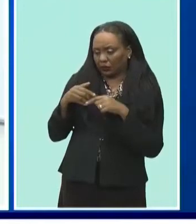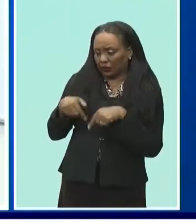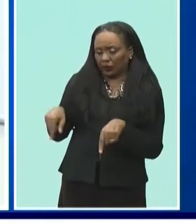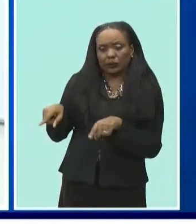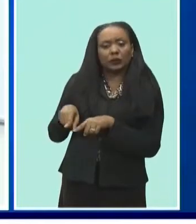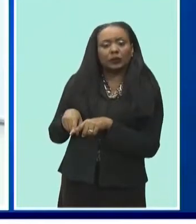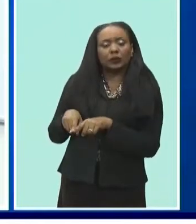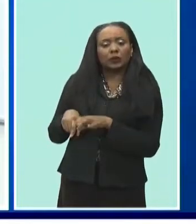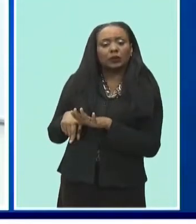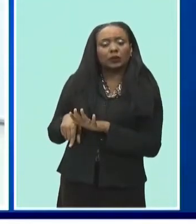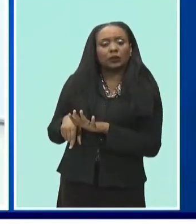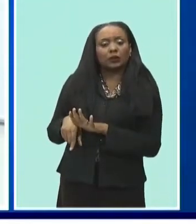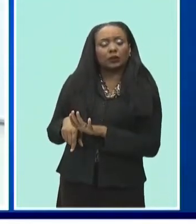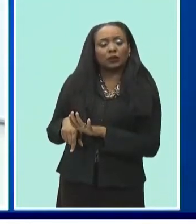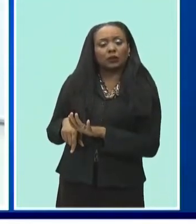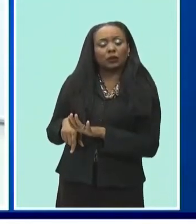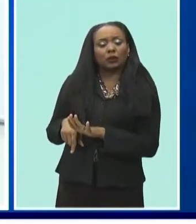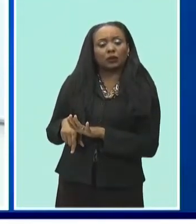its own